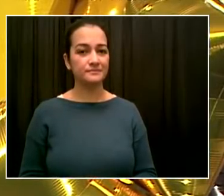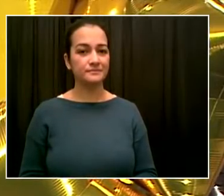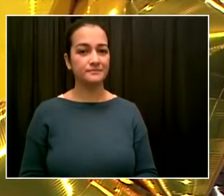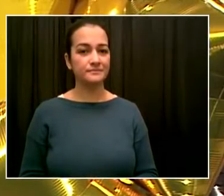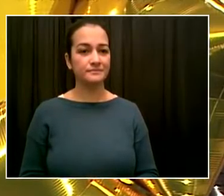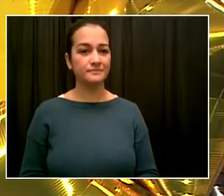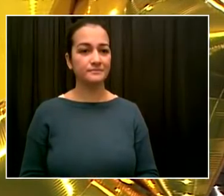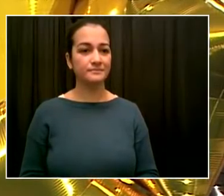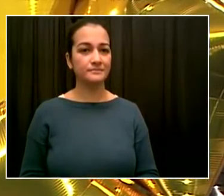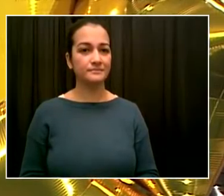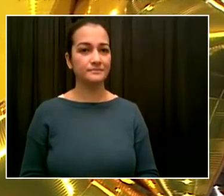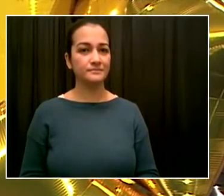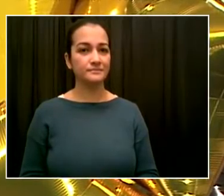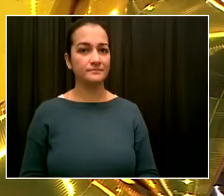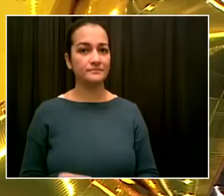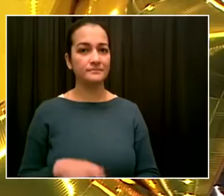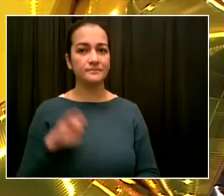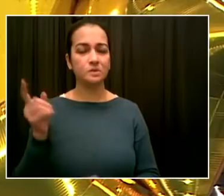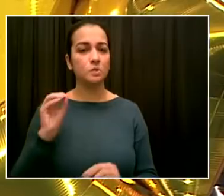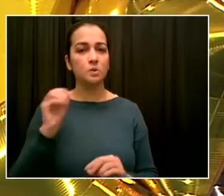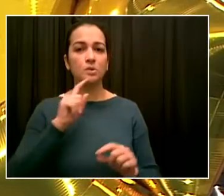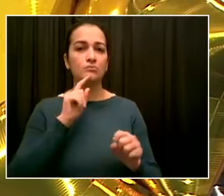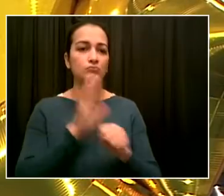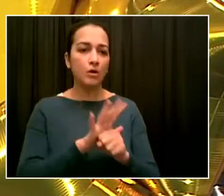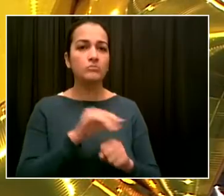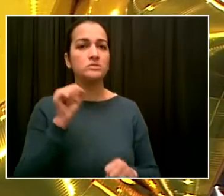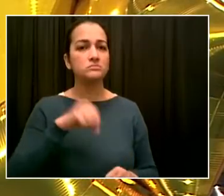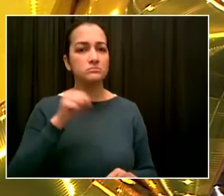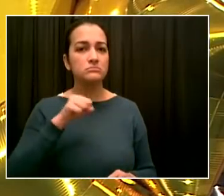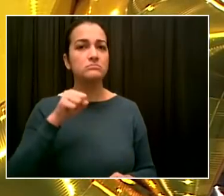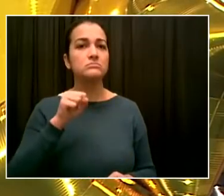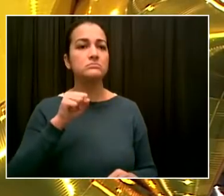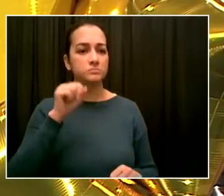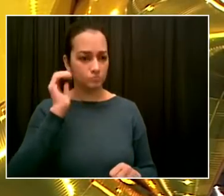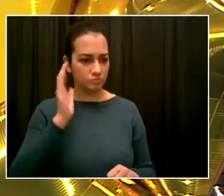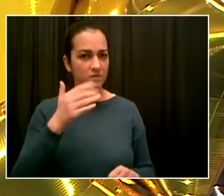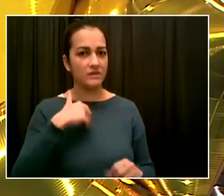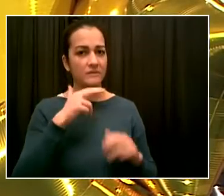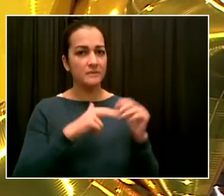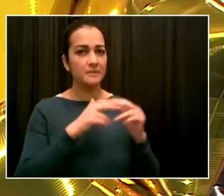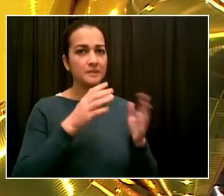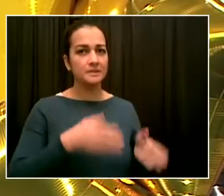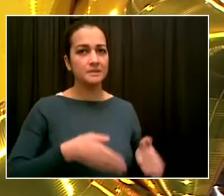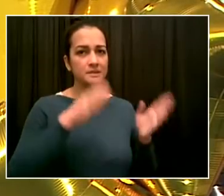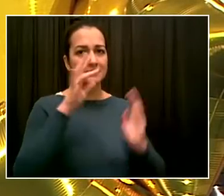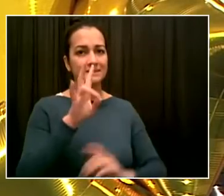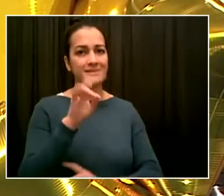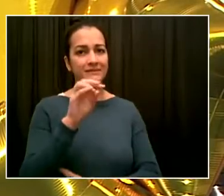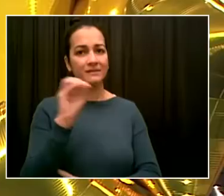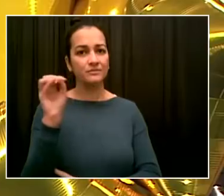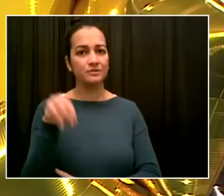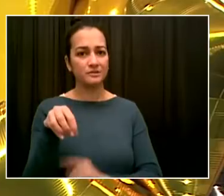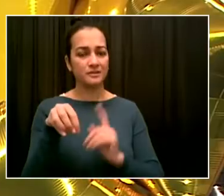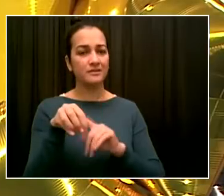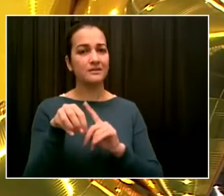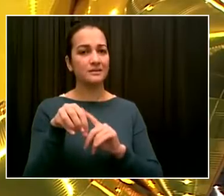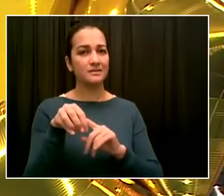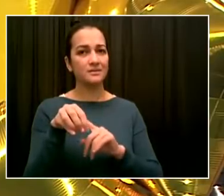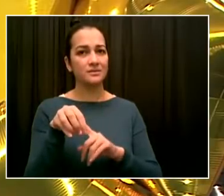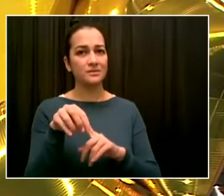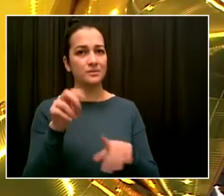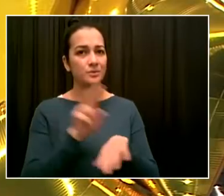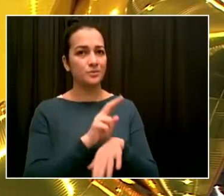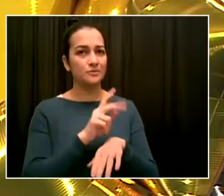to life science industries. There was just nothing. I mean, that's what you wanted, but there was nothing in writing. So